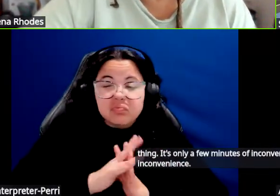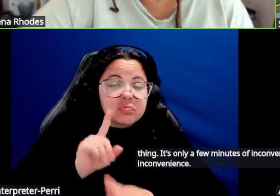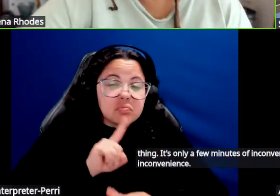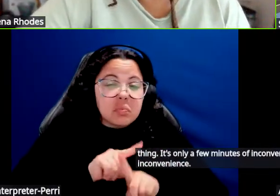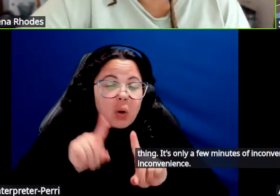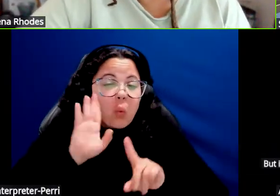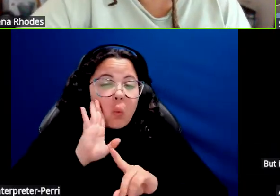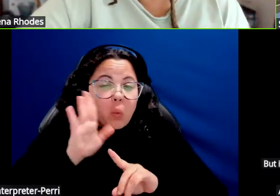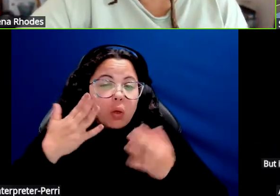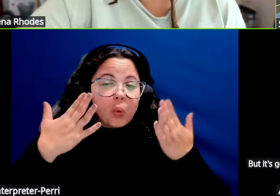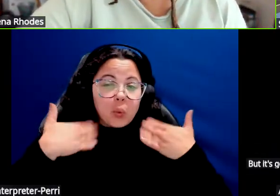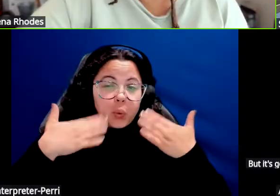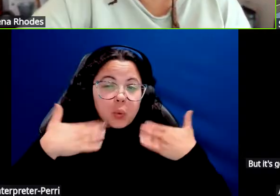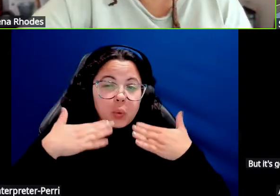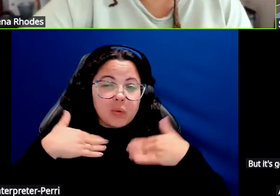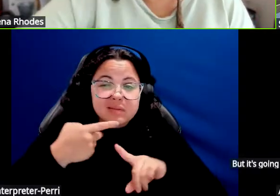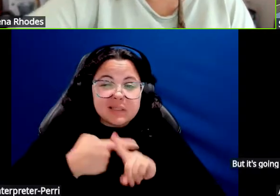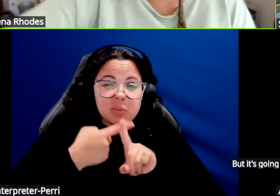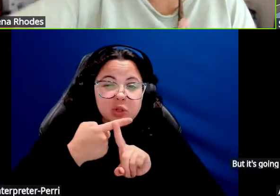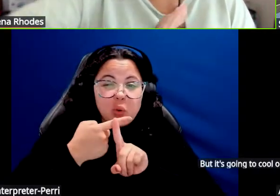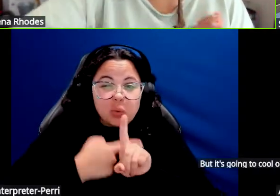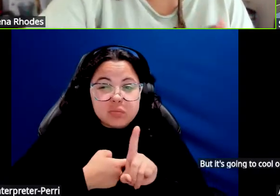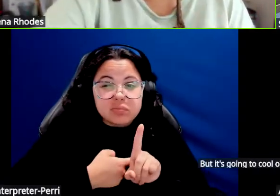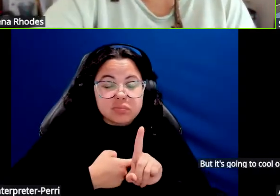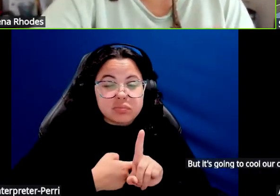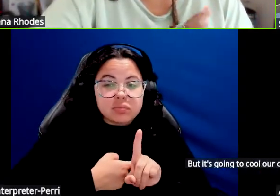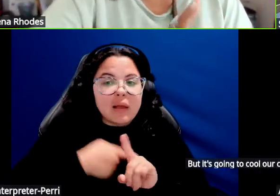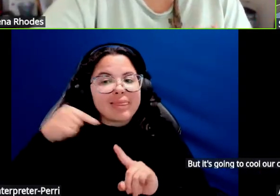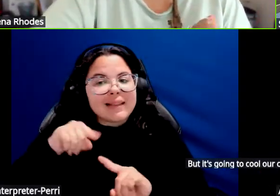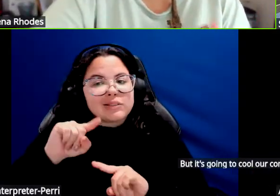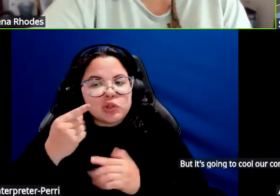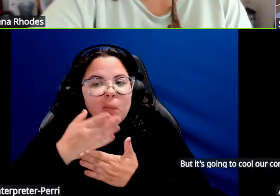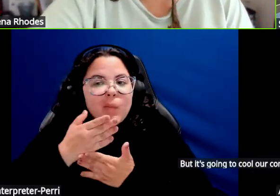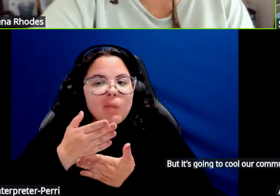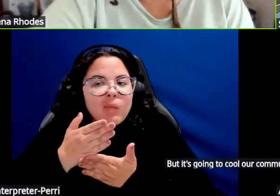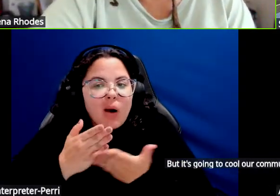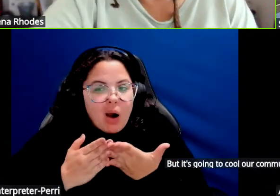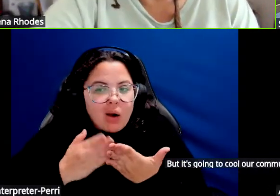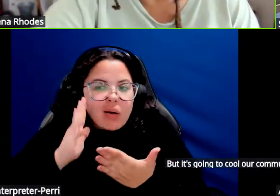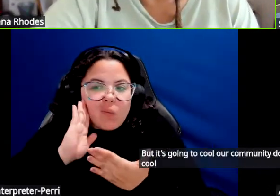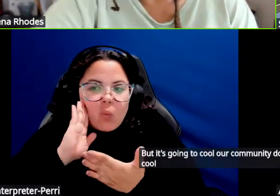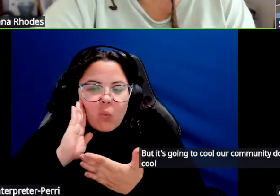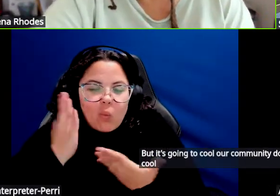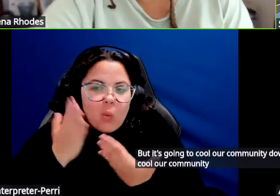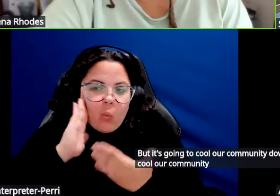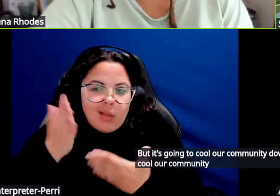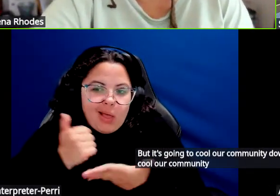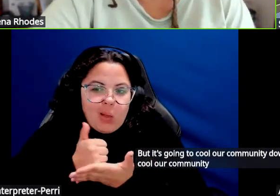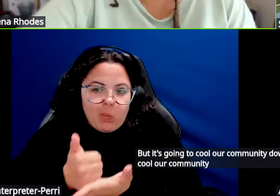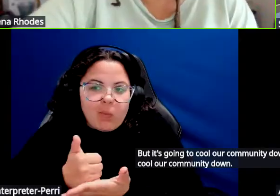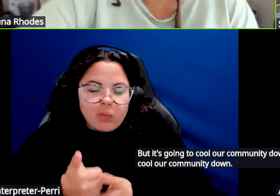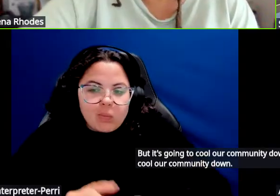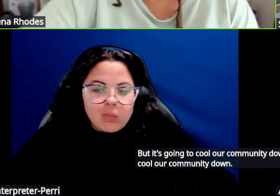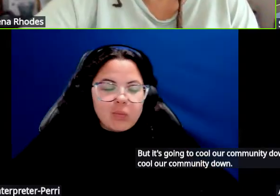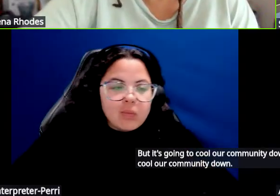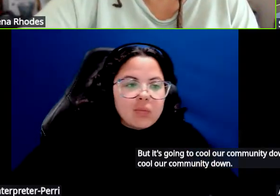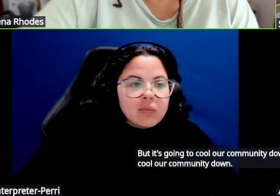to cool our community down. This is just part of what's going to cool our community down.